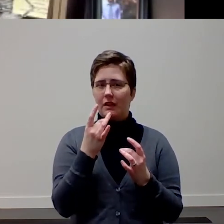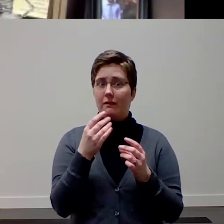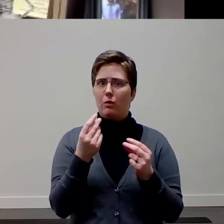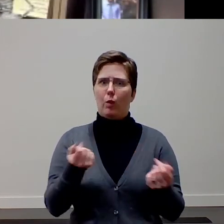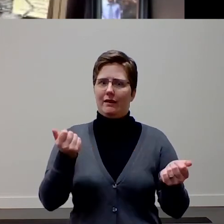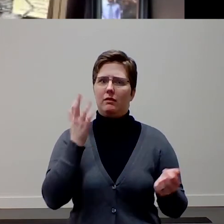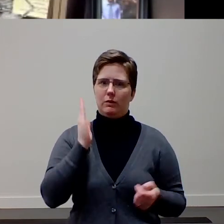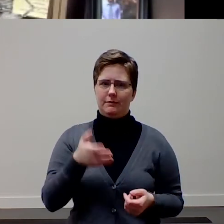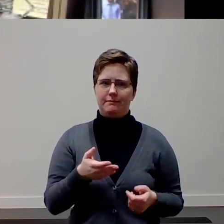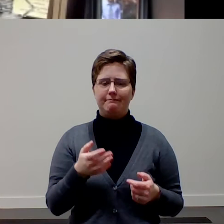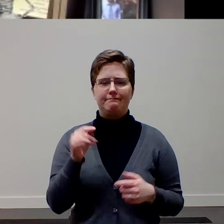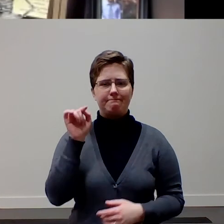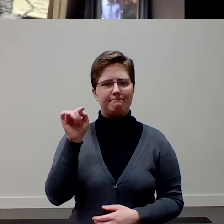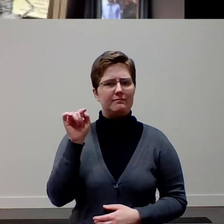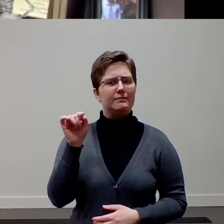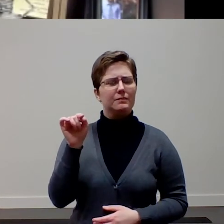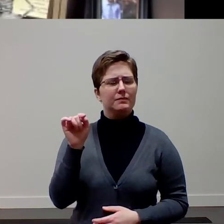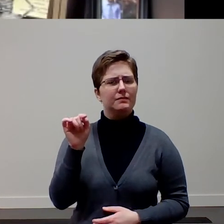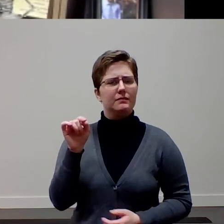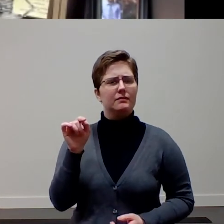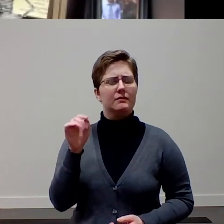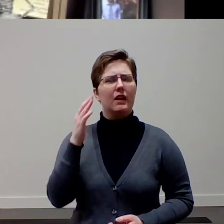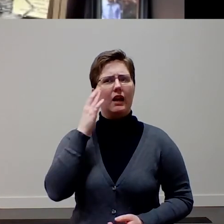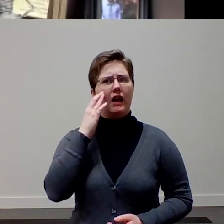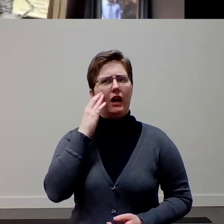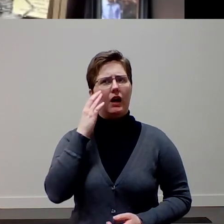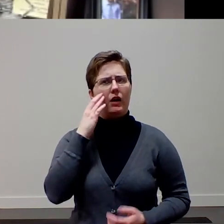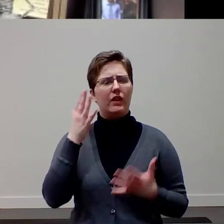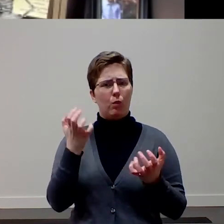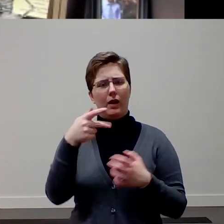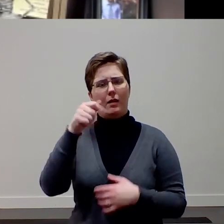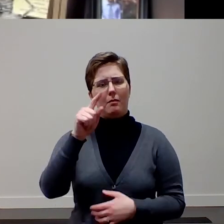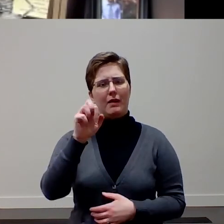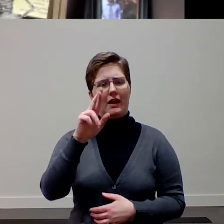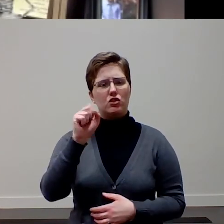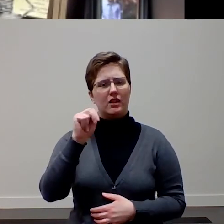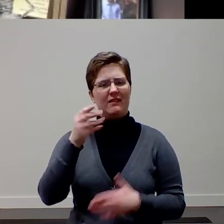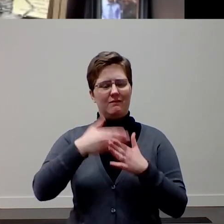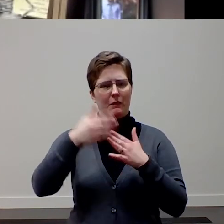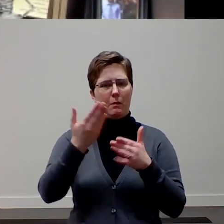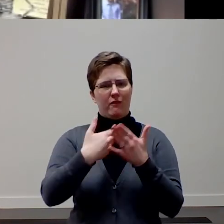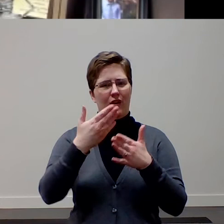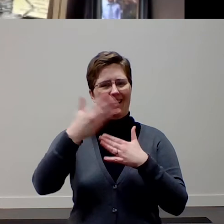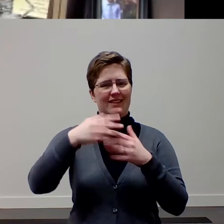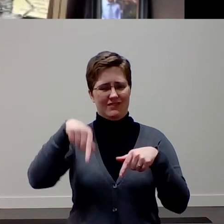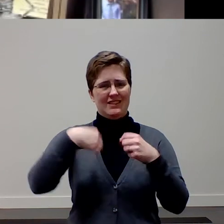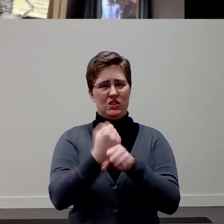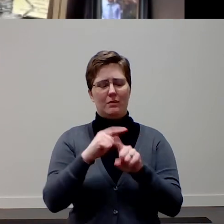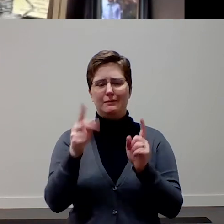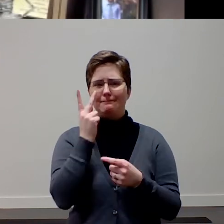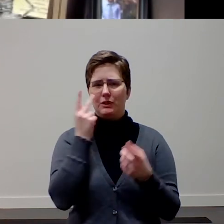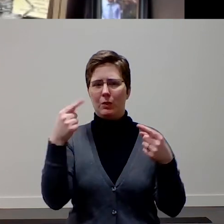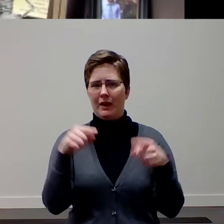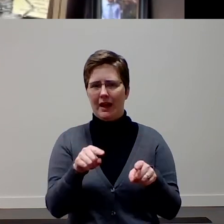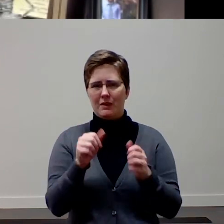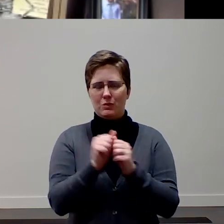only are they bringing all the post-secondary as well as technical schools such as cosmetology, et cetera, but also they will